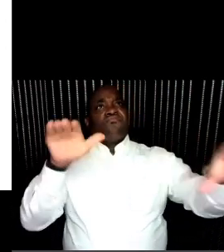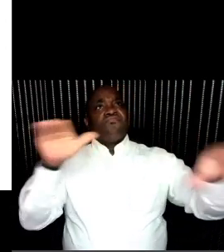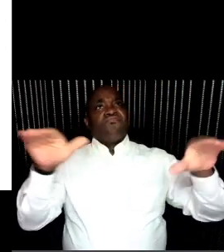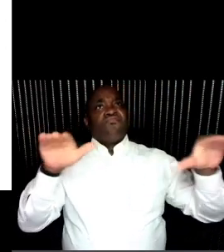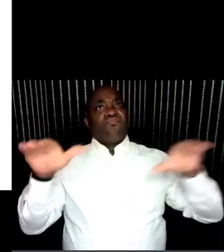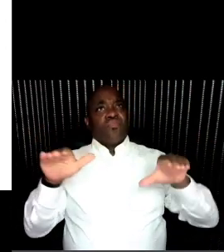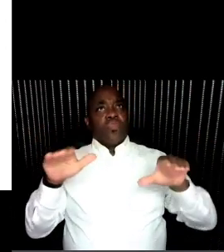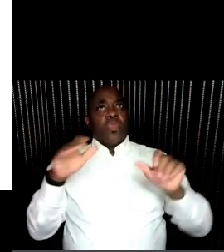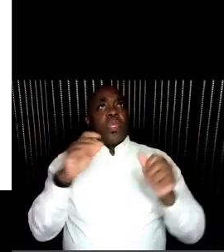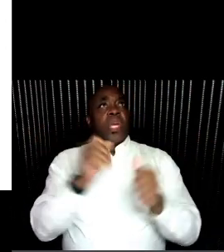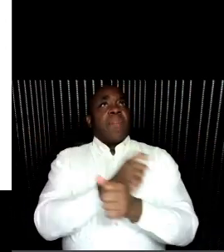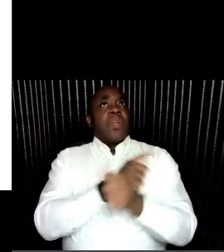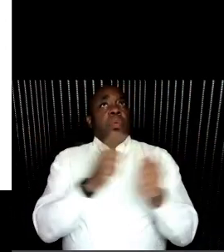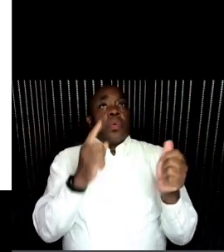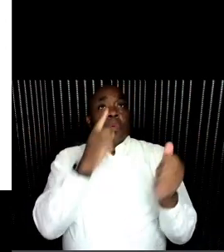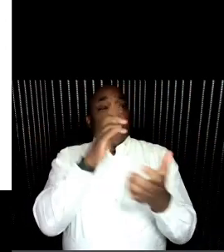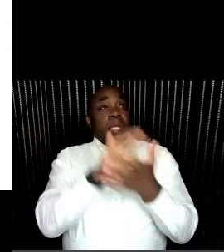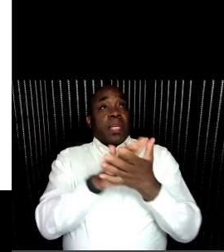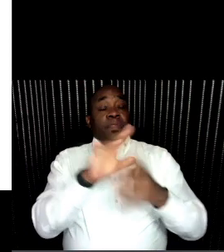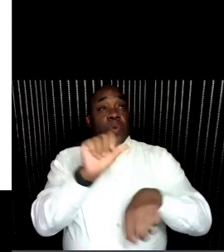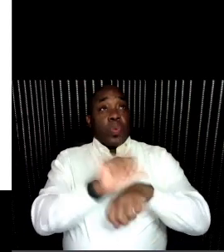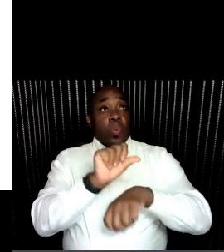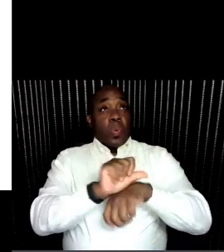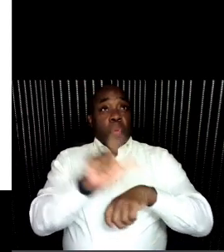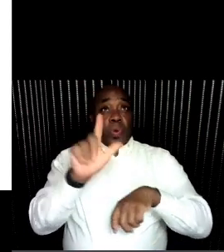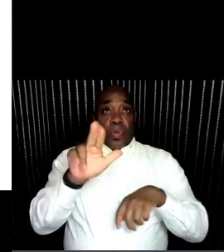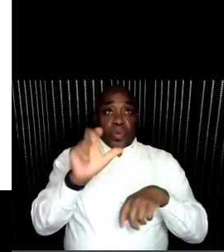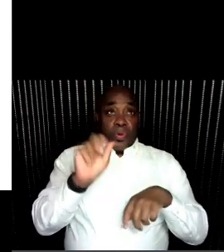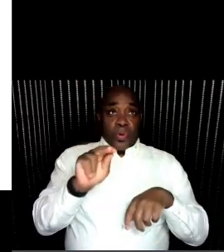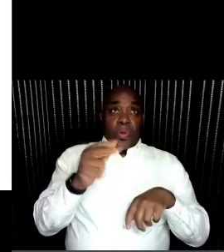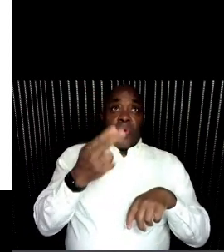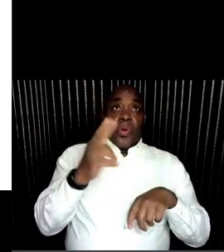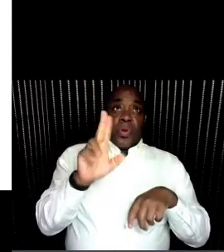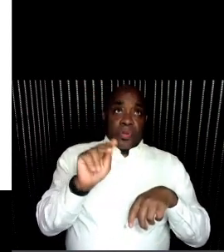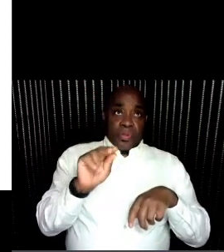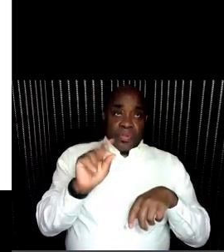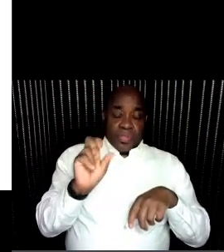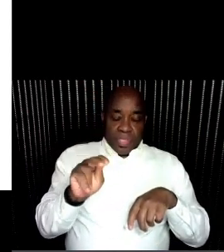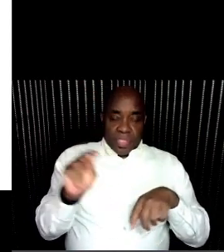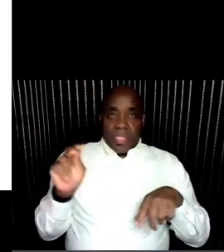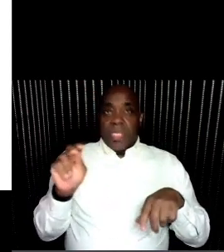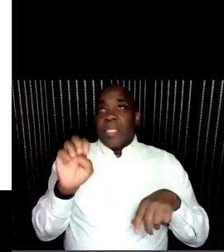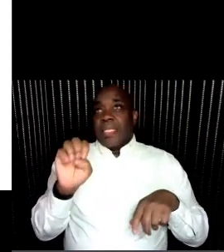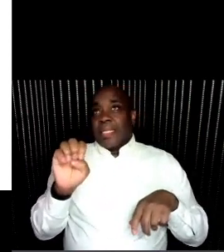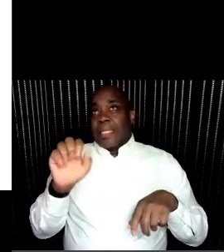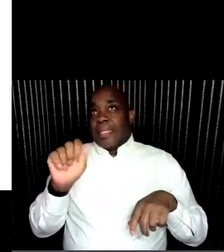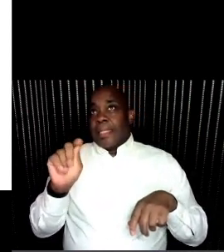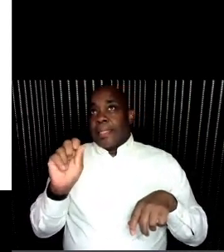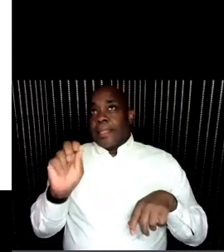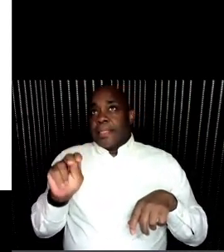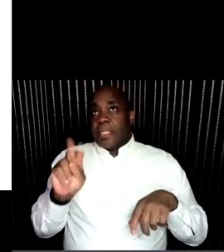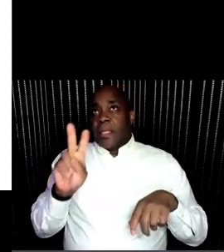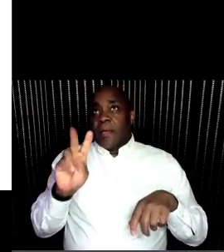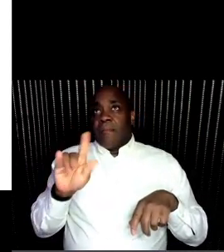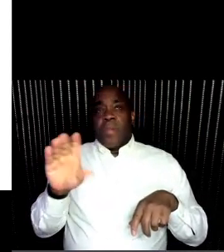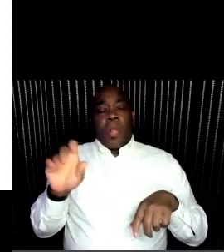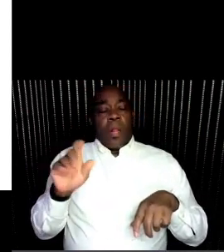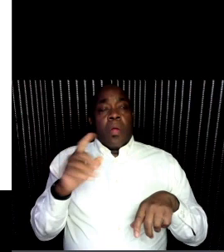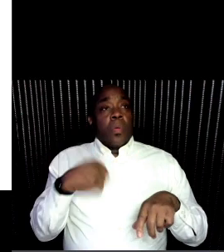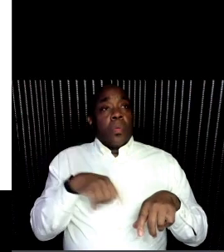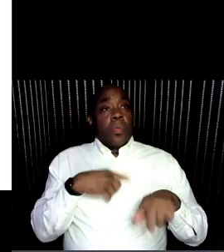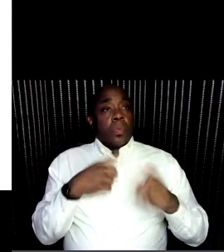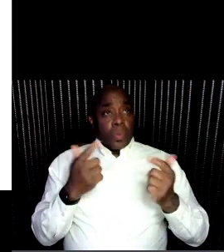Zora Neale Hurston and believes in the vision of Eatonville. And so one of the things that we increasingly tried to do was to understand